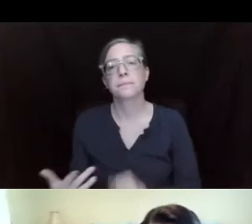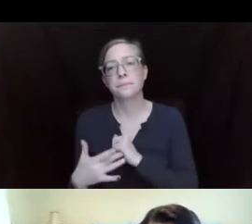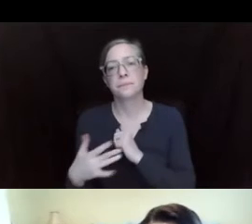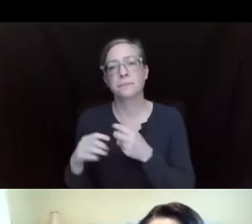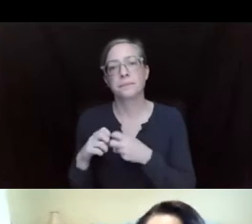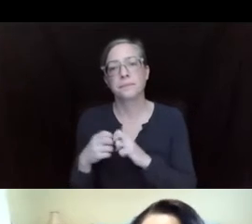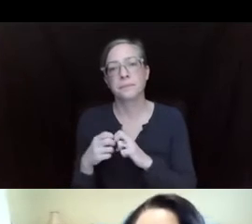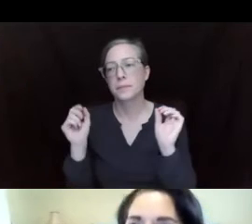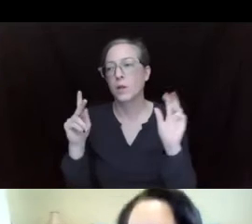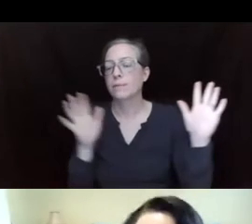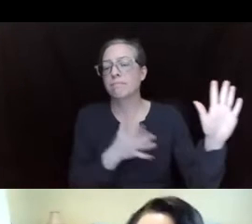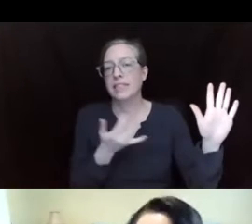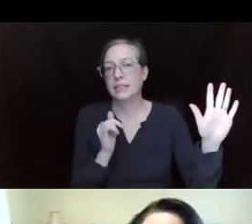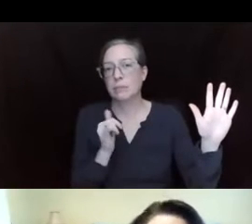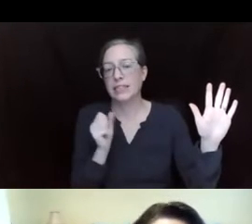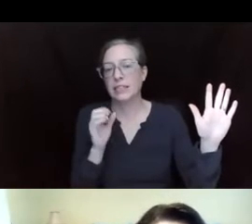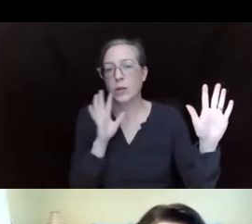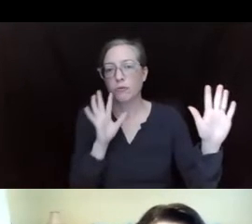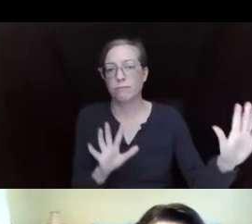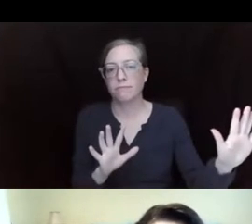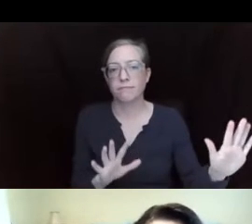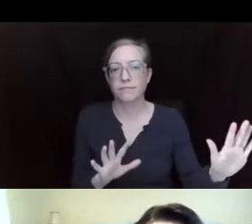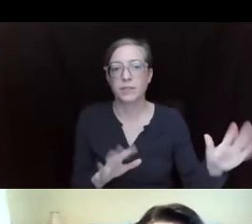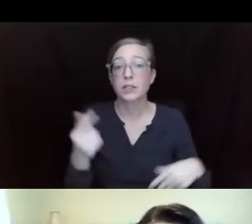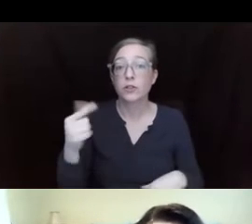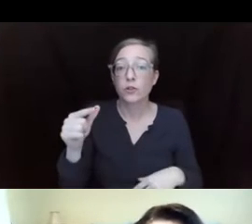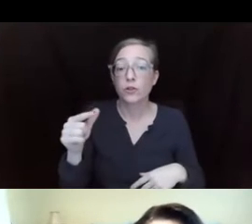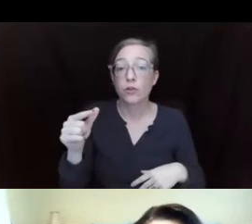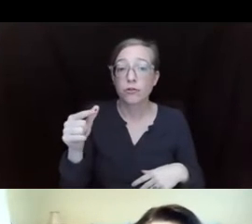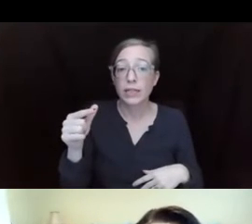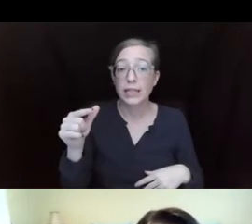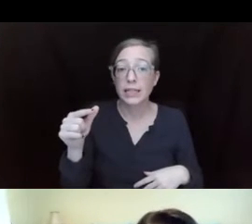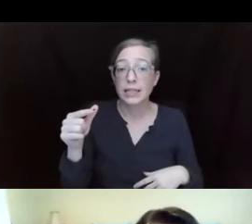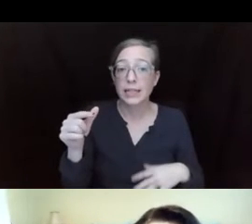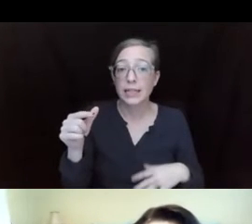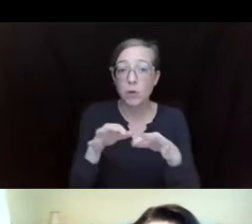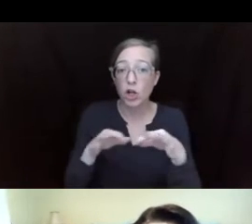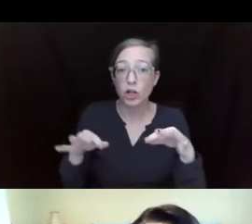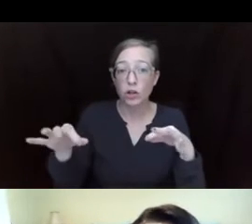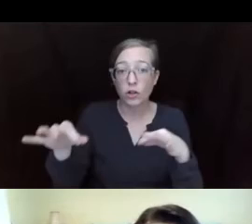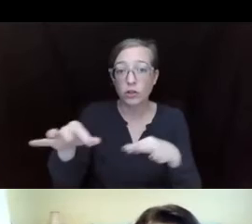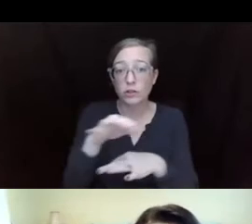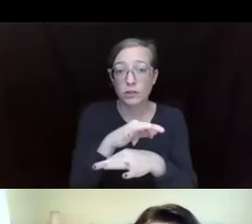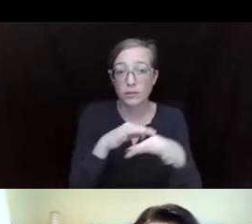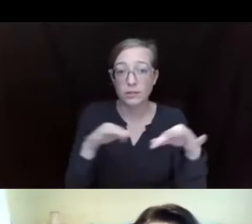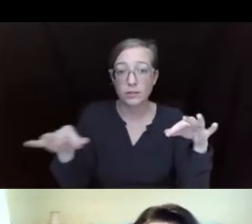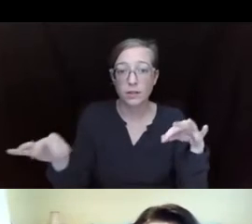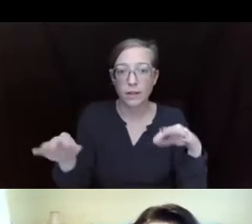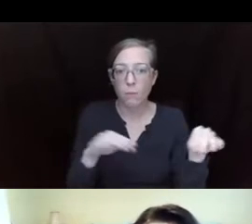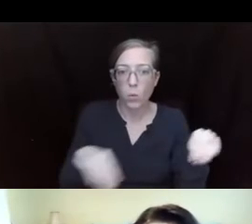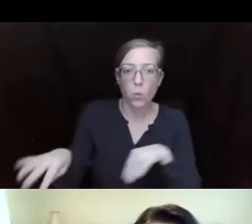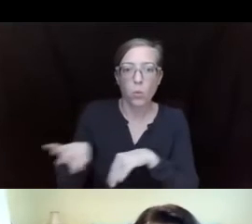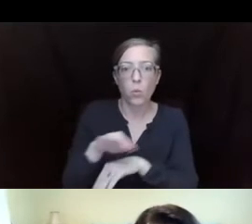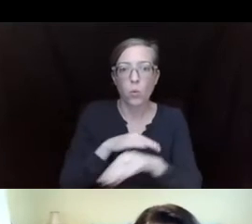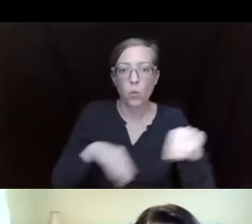nothing. So we have some green particles, and as you can see, the speed at which the particles are moving depends on how